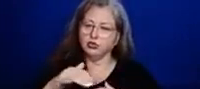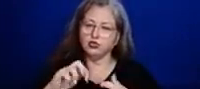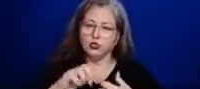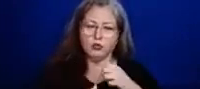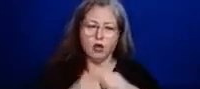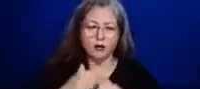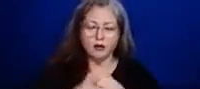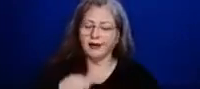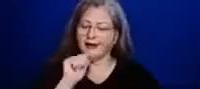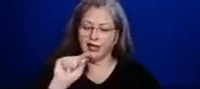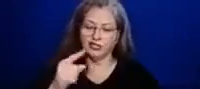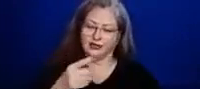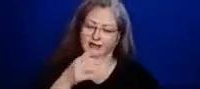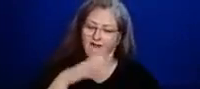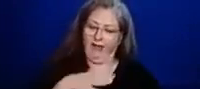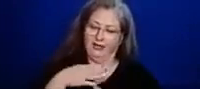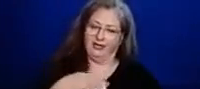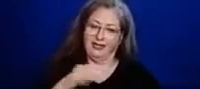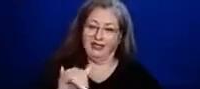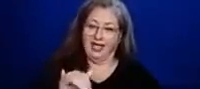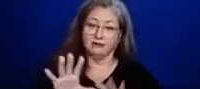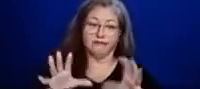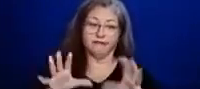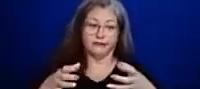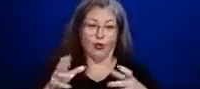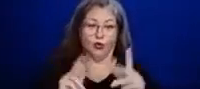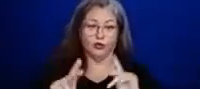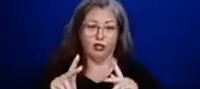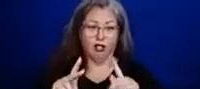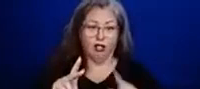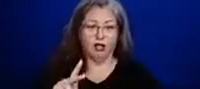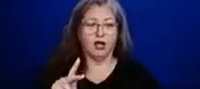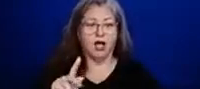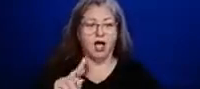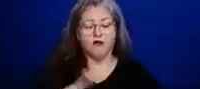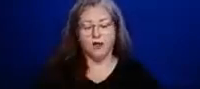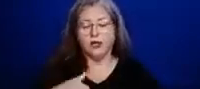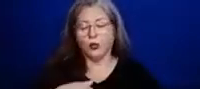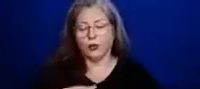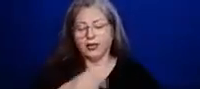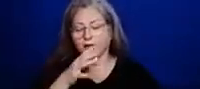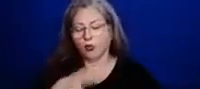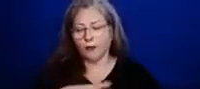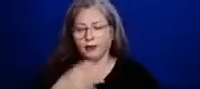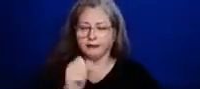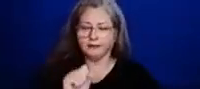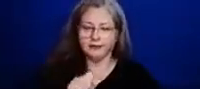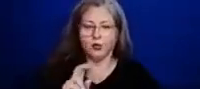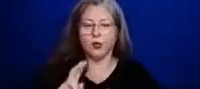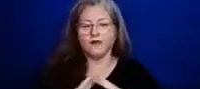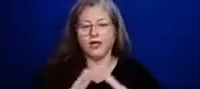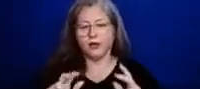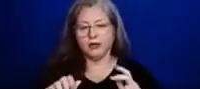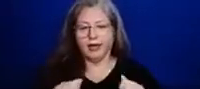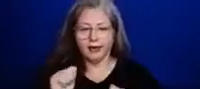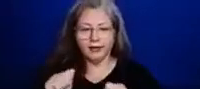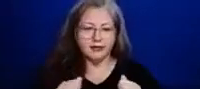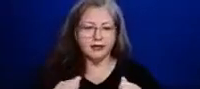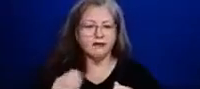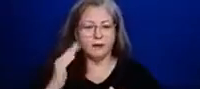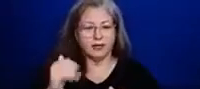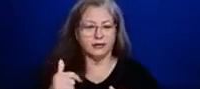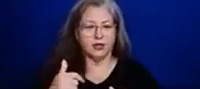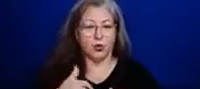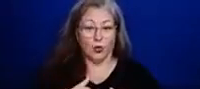a social matter. And of course, we feminists, we are very active about it because we are